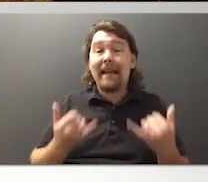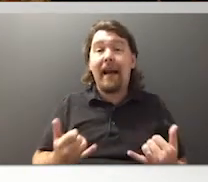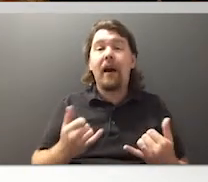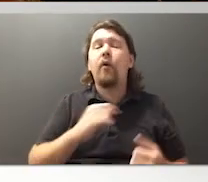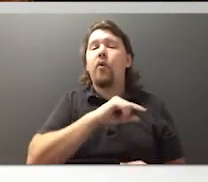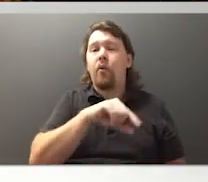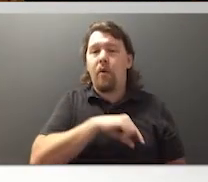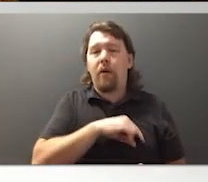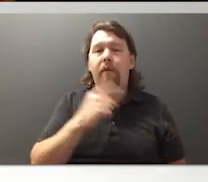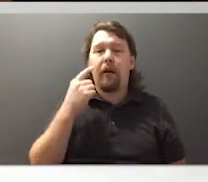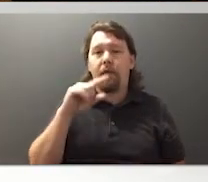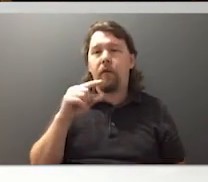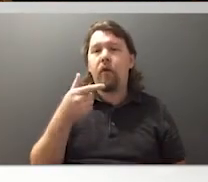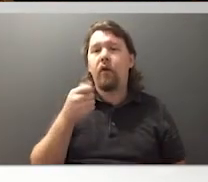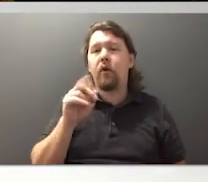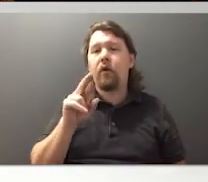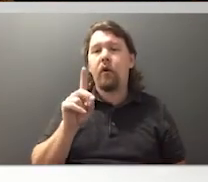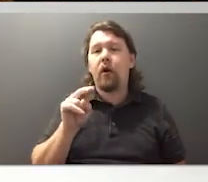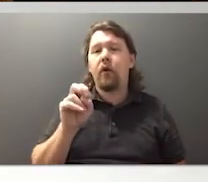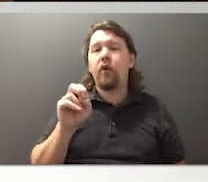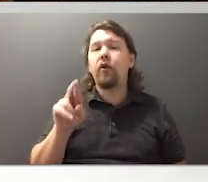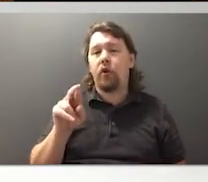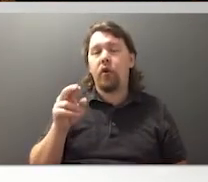Gardner scholarship.